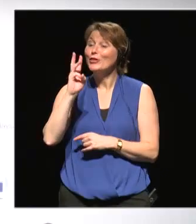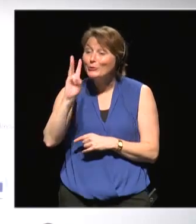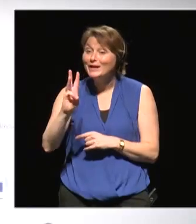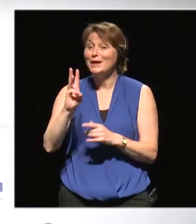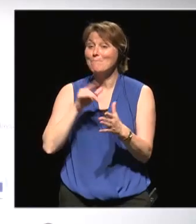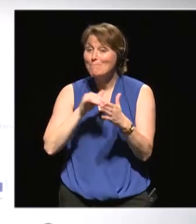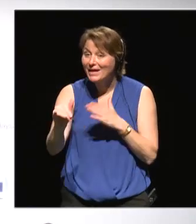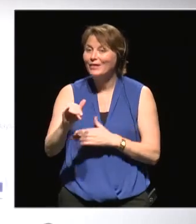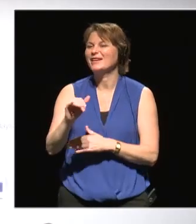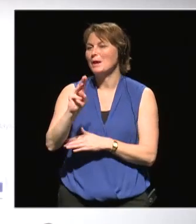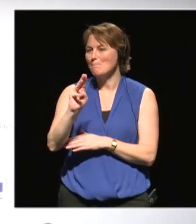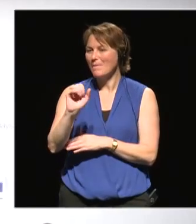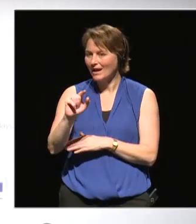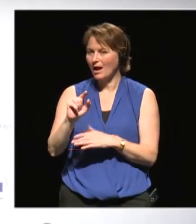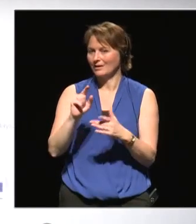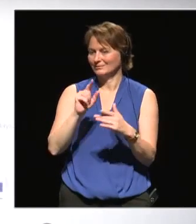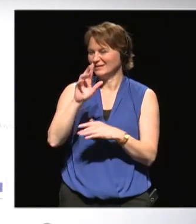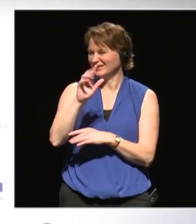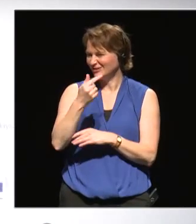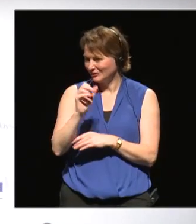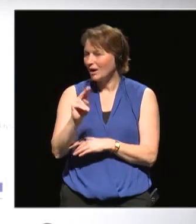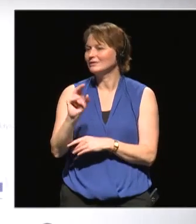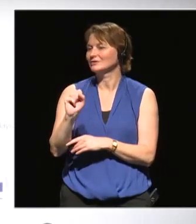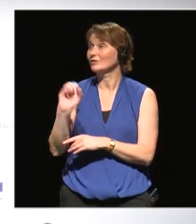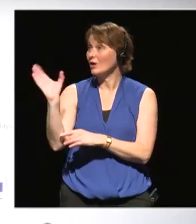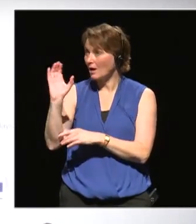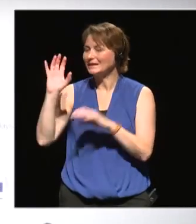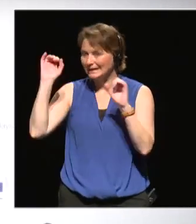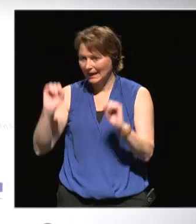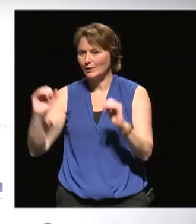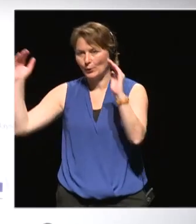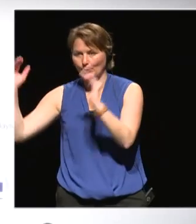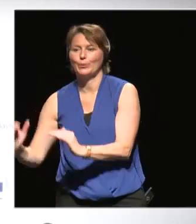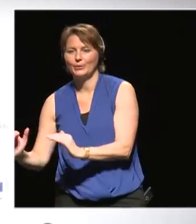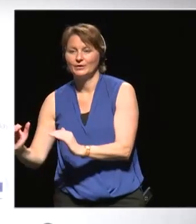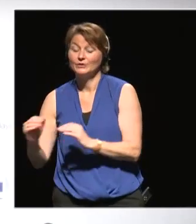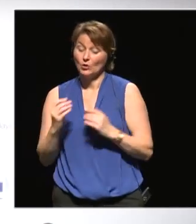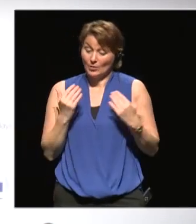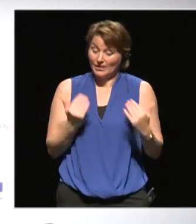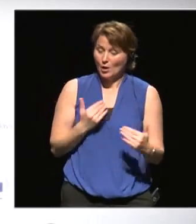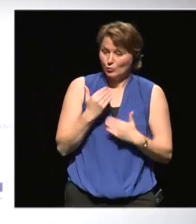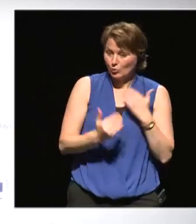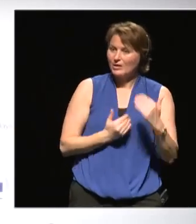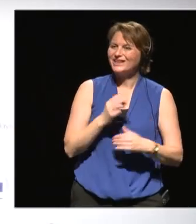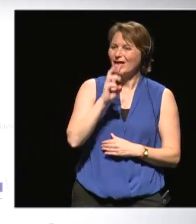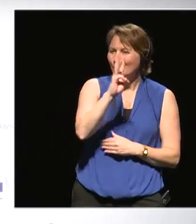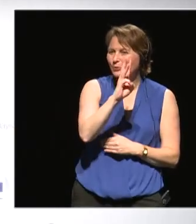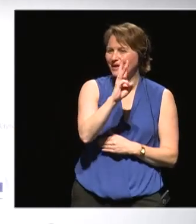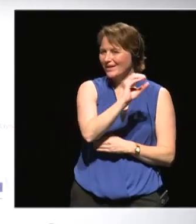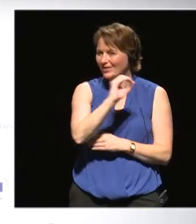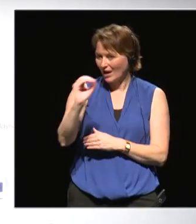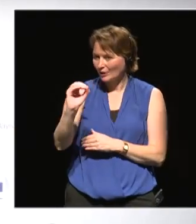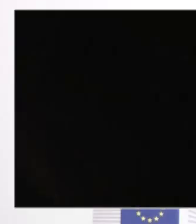3 million metric tons of carbon dioxide. We are in the process of developing another 3,000 megawatts